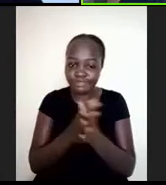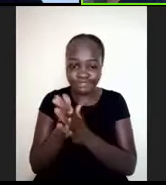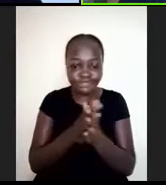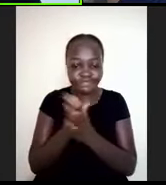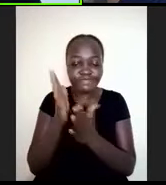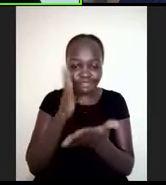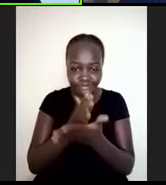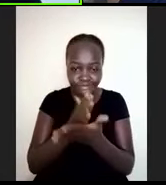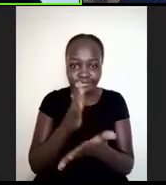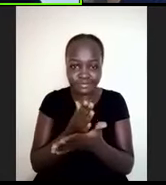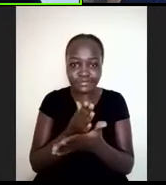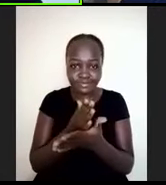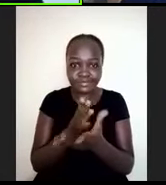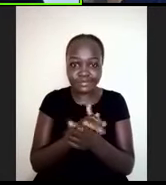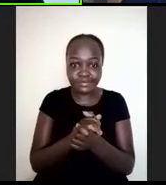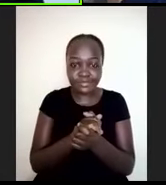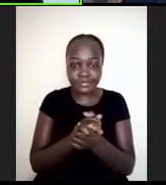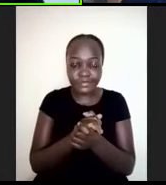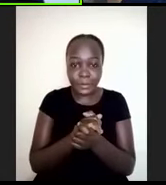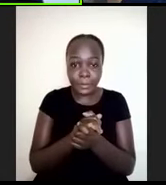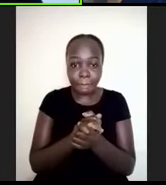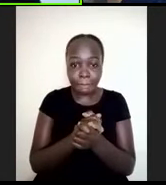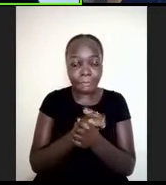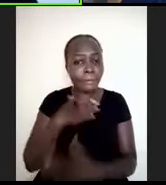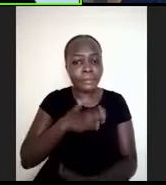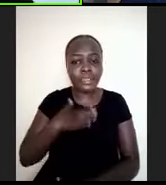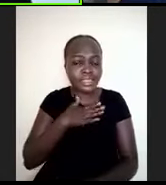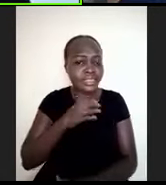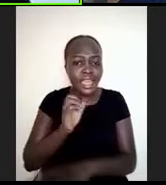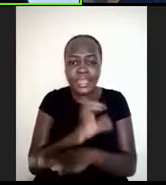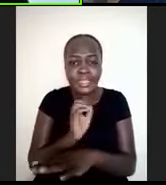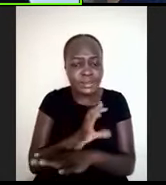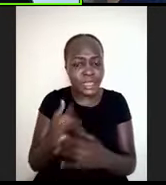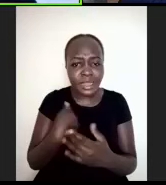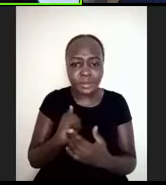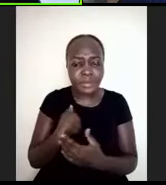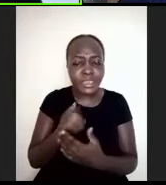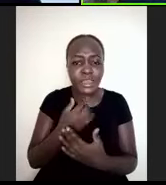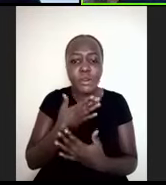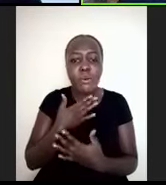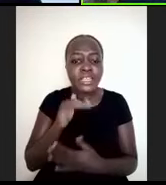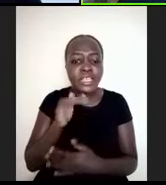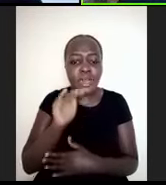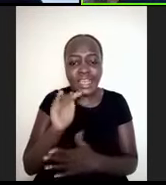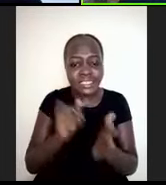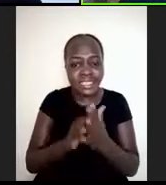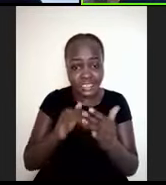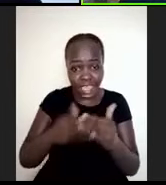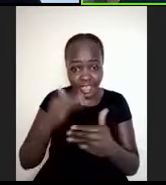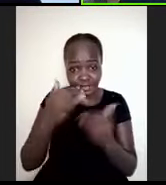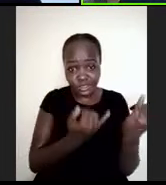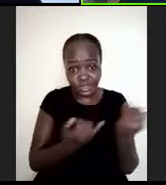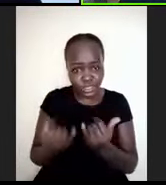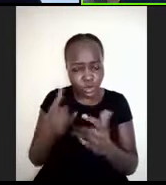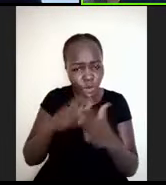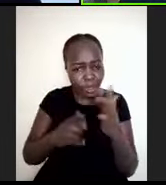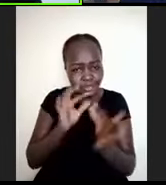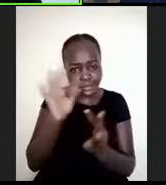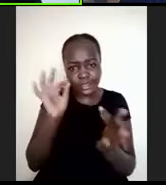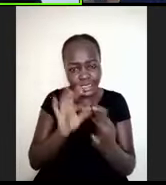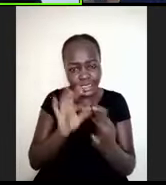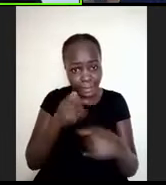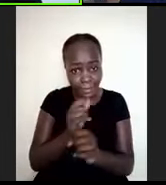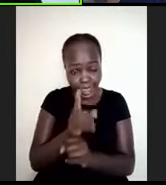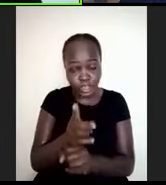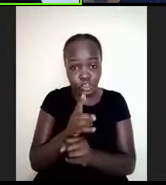interesting. Oh, yeah, sure. Lydia, take us. I was about to ask you that after the introduction. So what made you